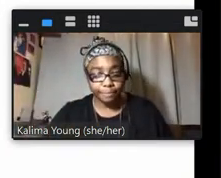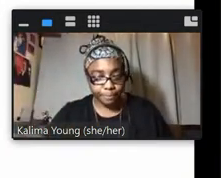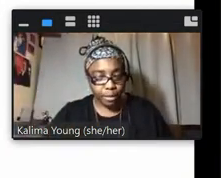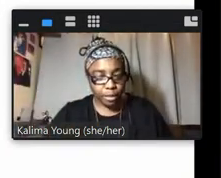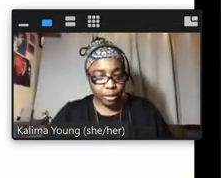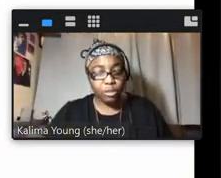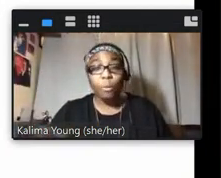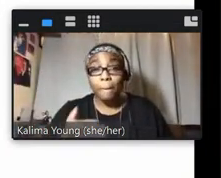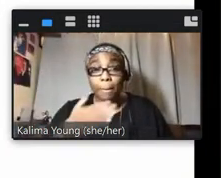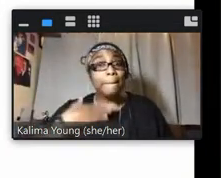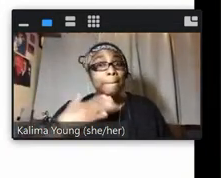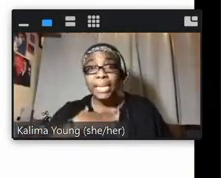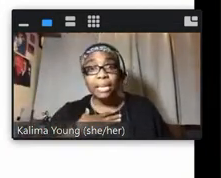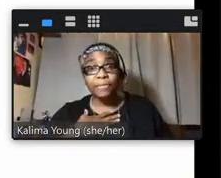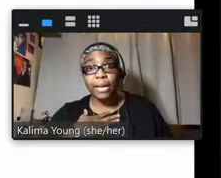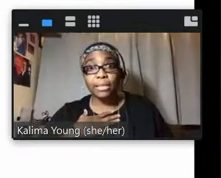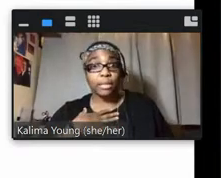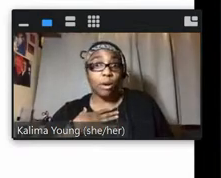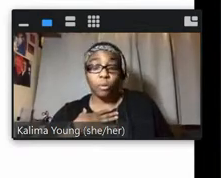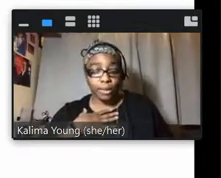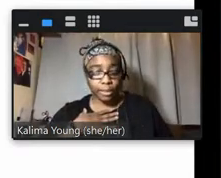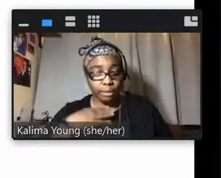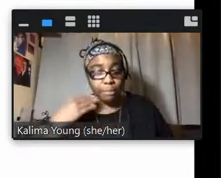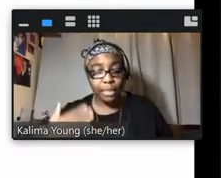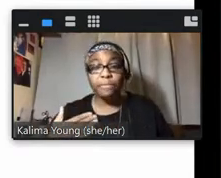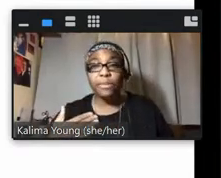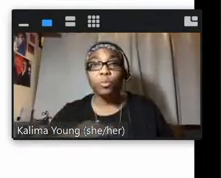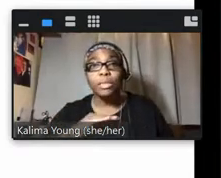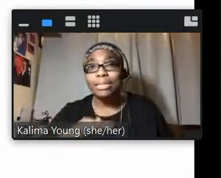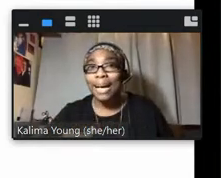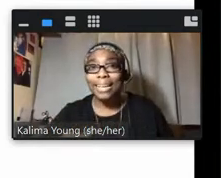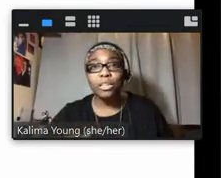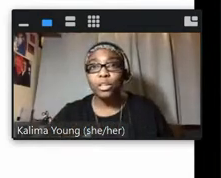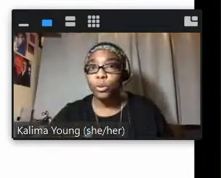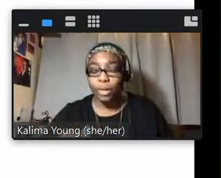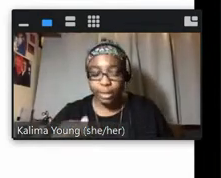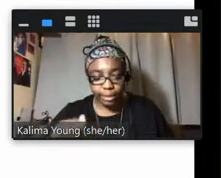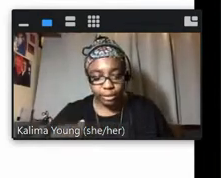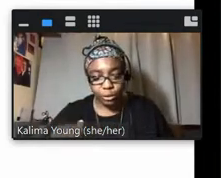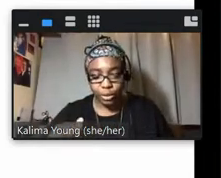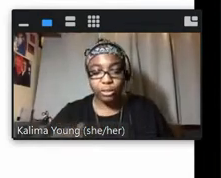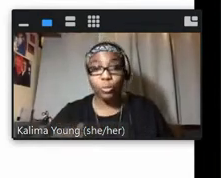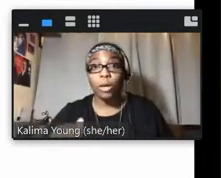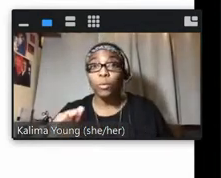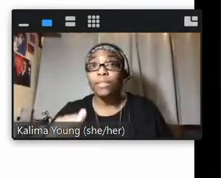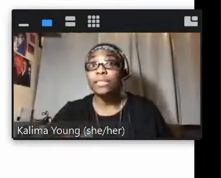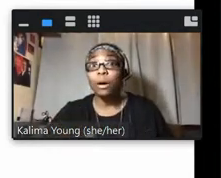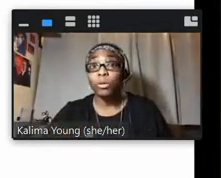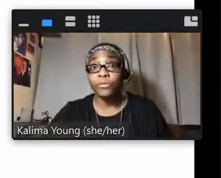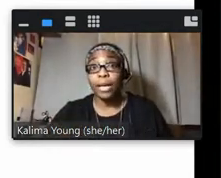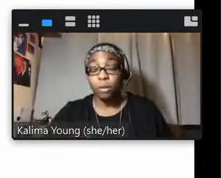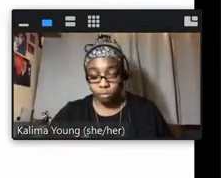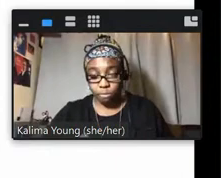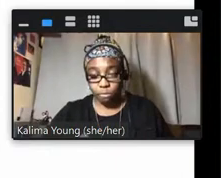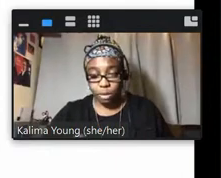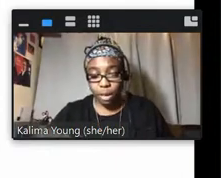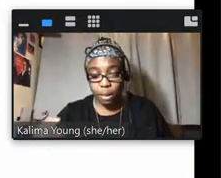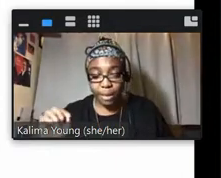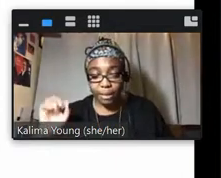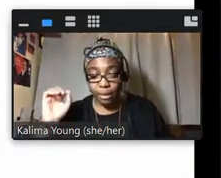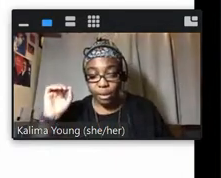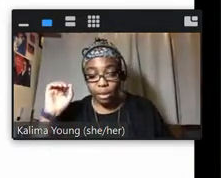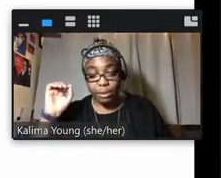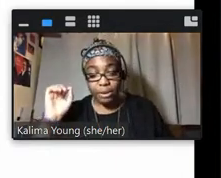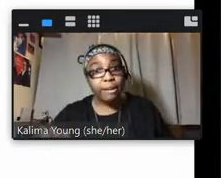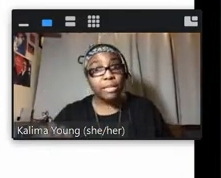occurrences. So many of us, I know I wasn't, many of us were not in New York in 2001 when the towers fell.